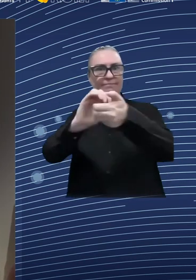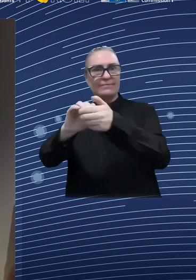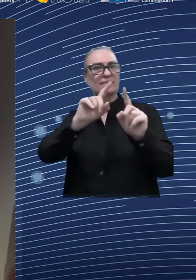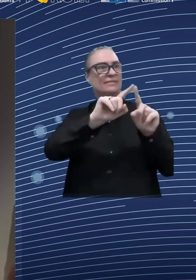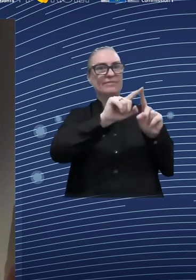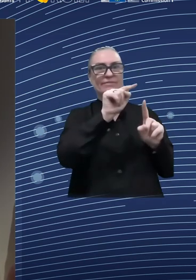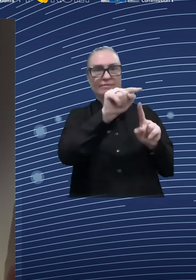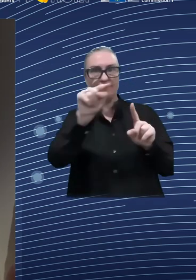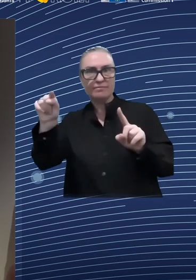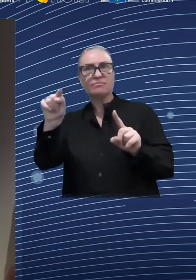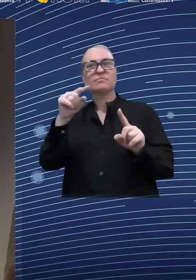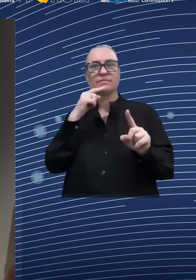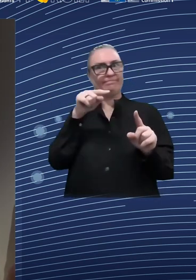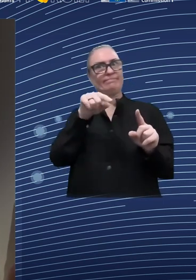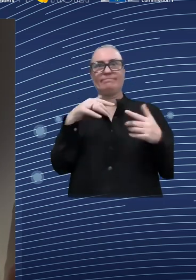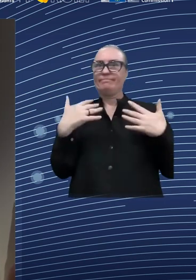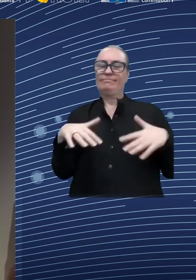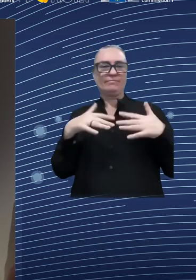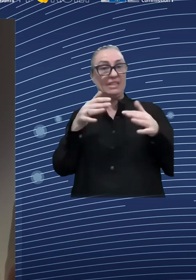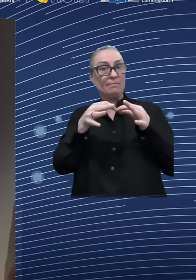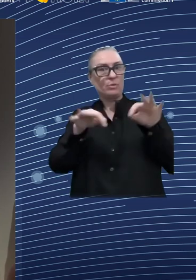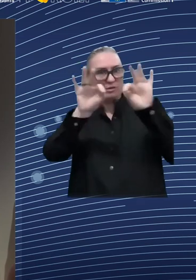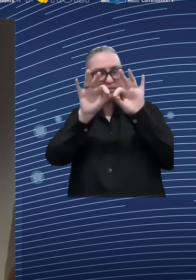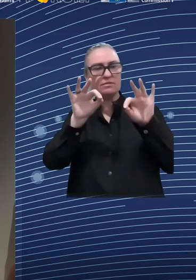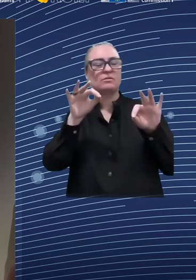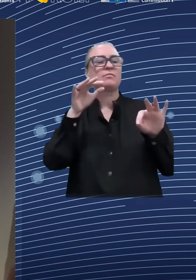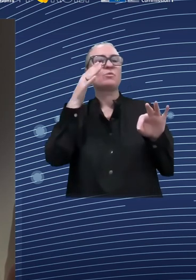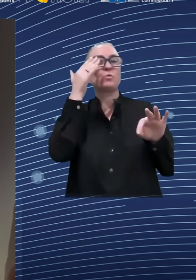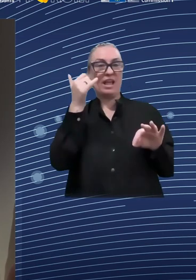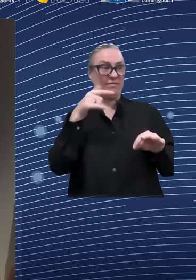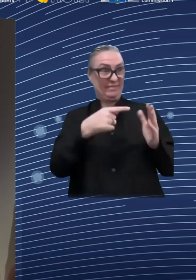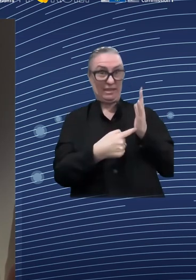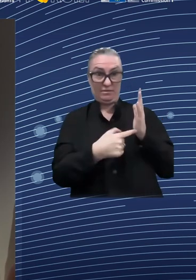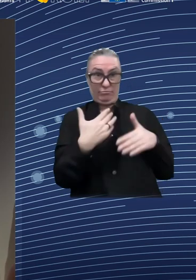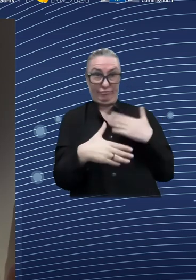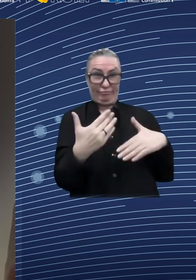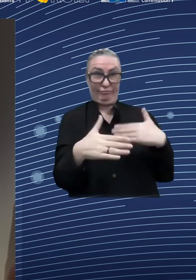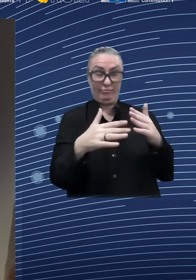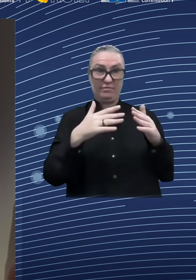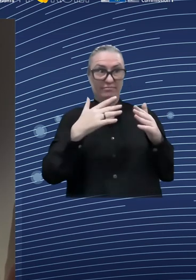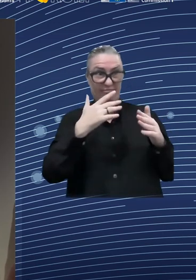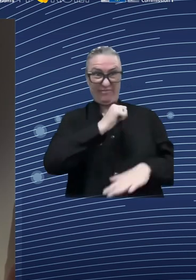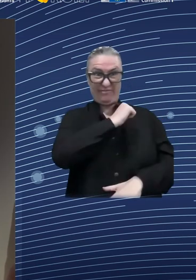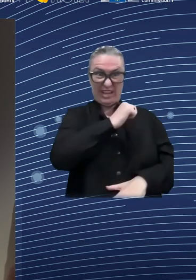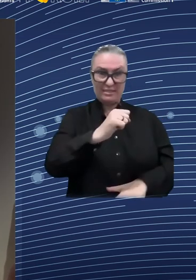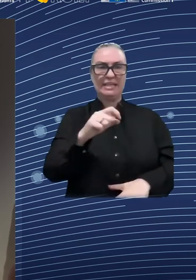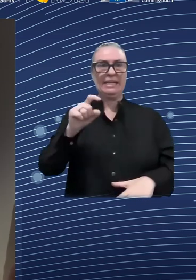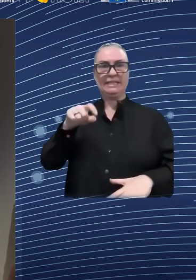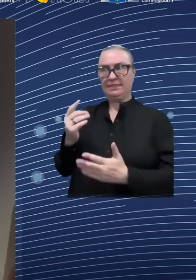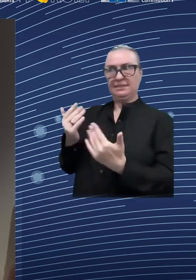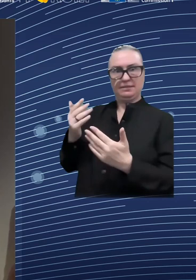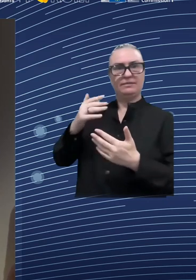the training programs? Do you struggle to keep pace with the rapid evolution of technologies? And do you struggle to